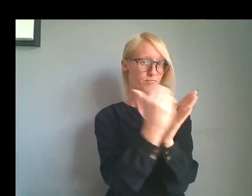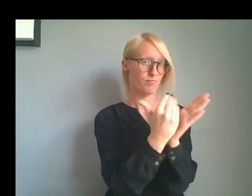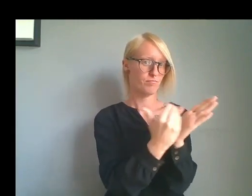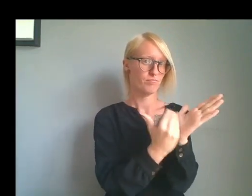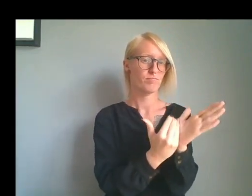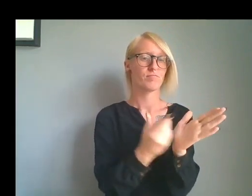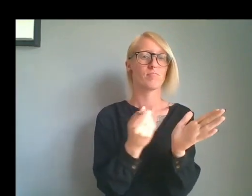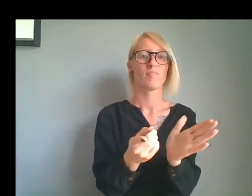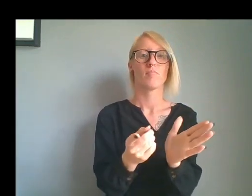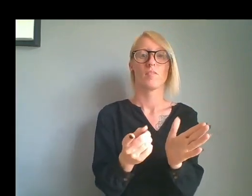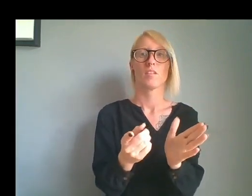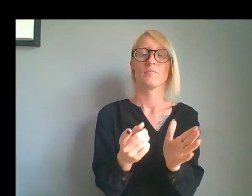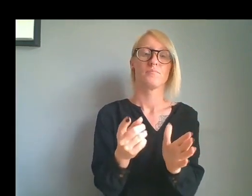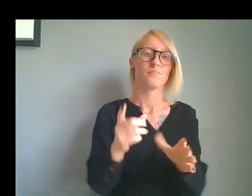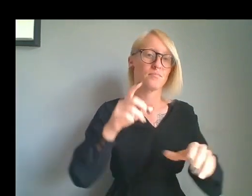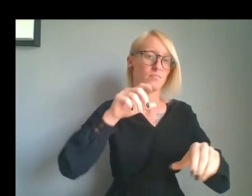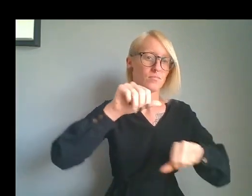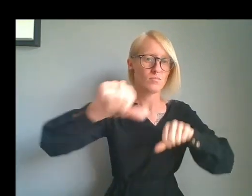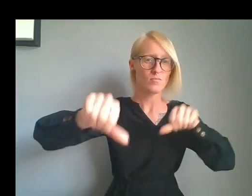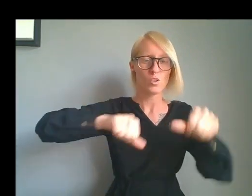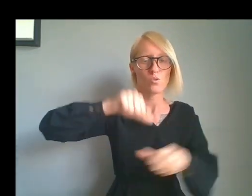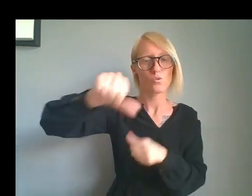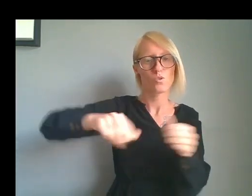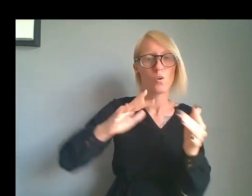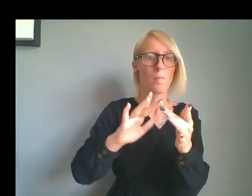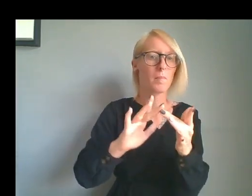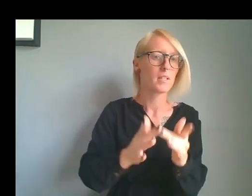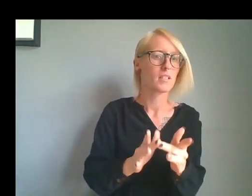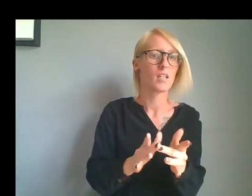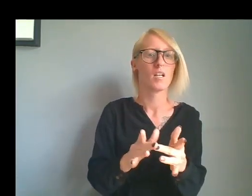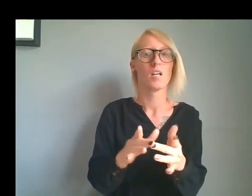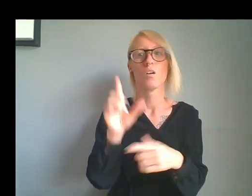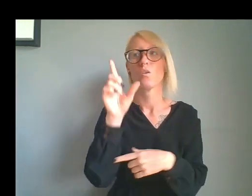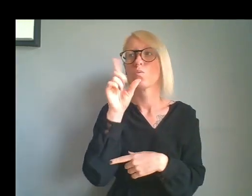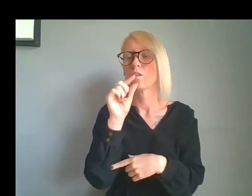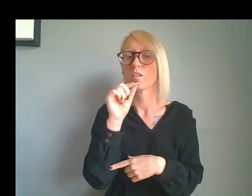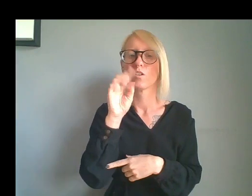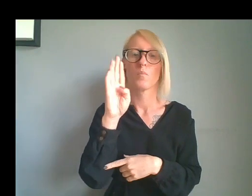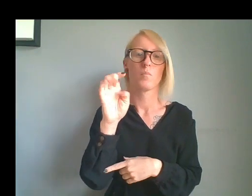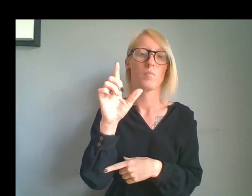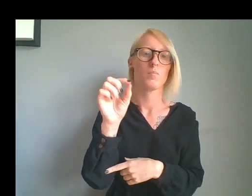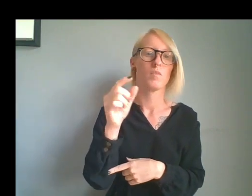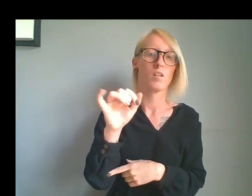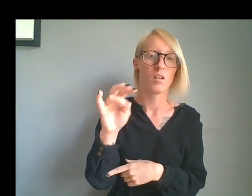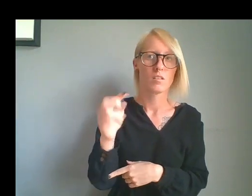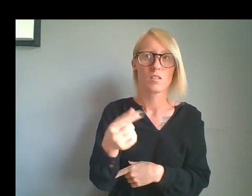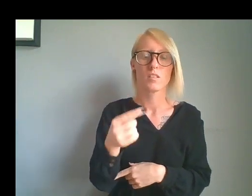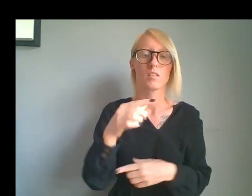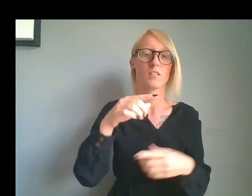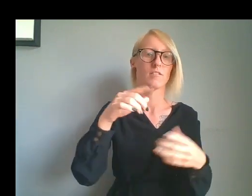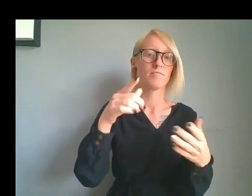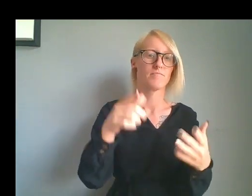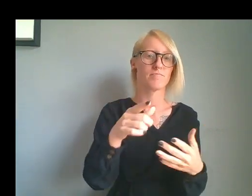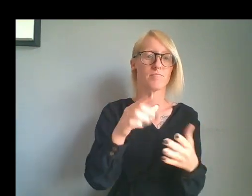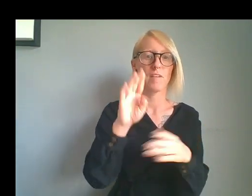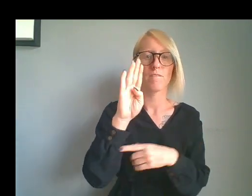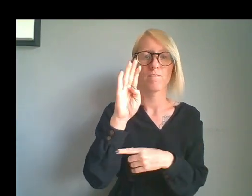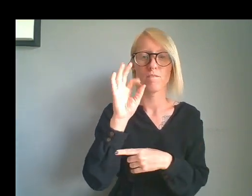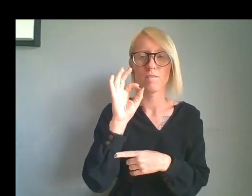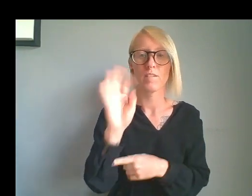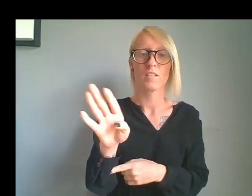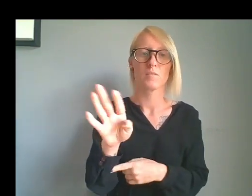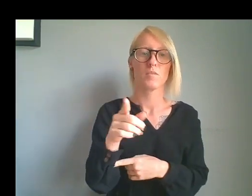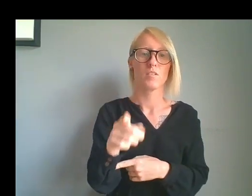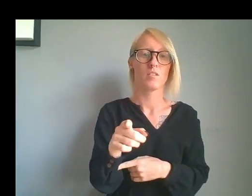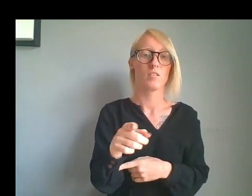I'm going to talk about Twitter, blogging, Facebook, and you'll see all these slides are in front of you too if you're having any trouble seeing the screen. And